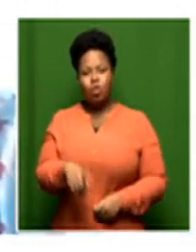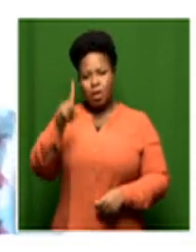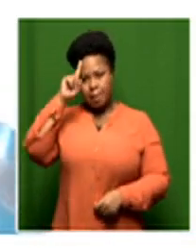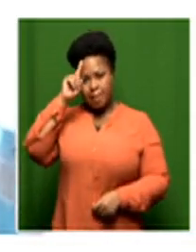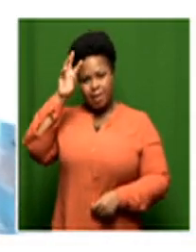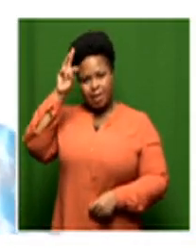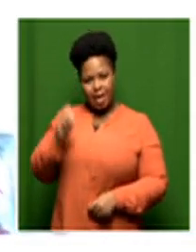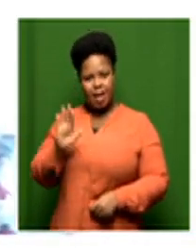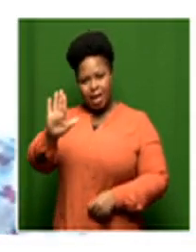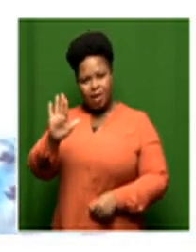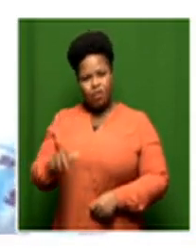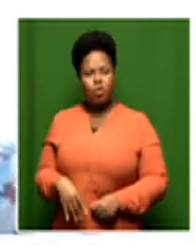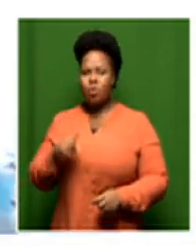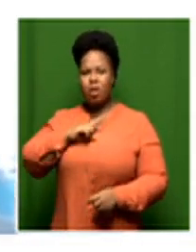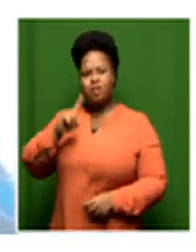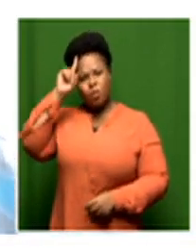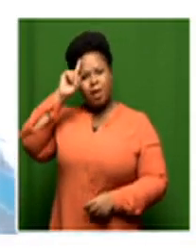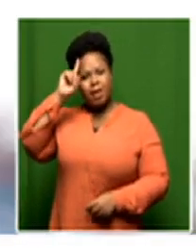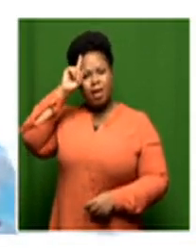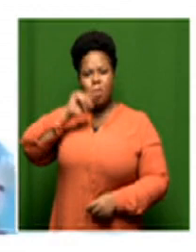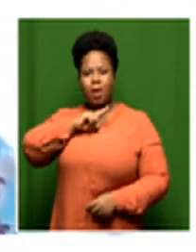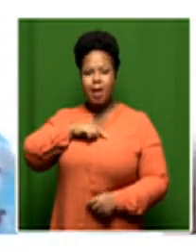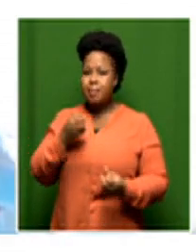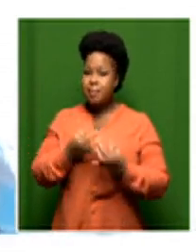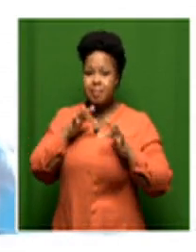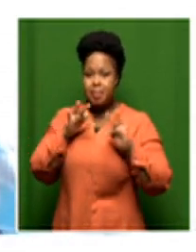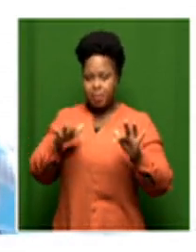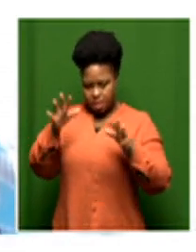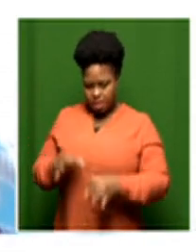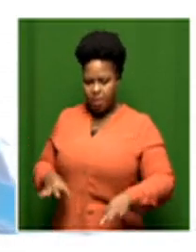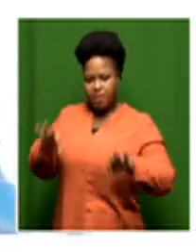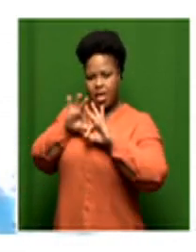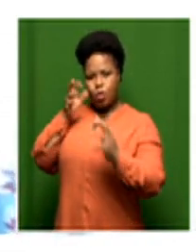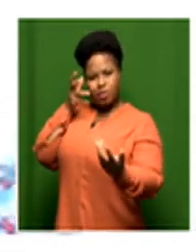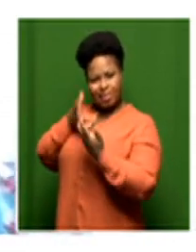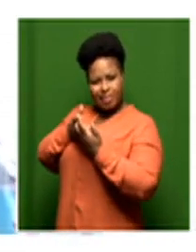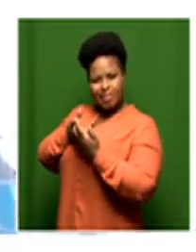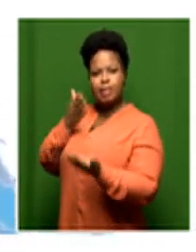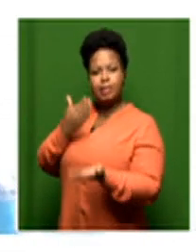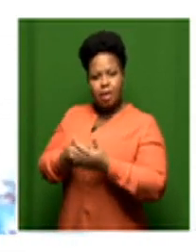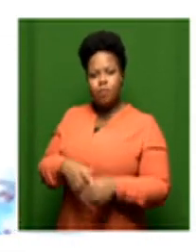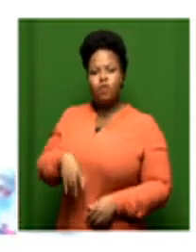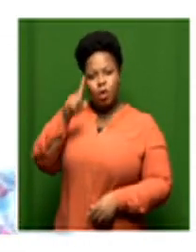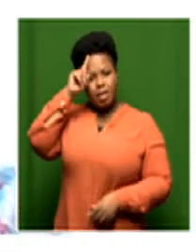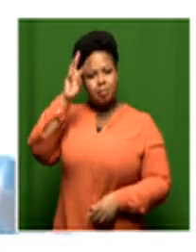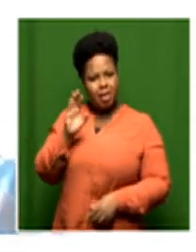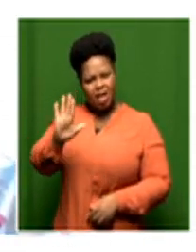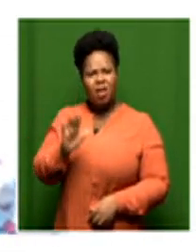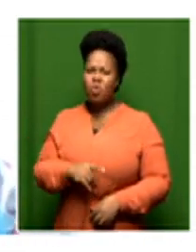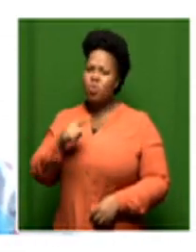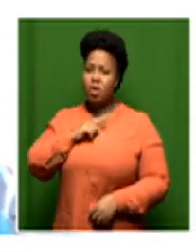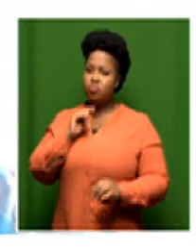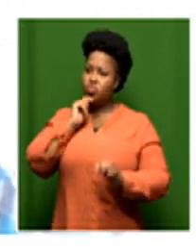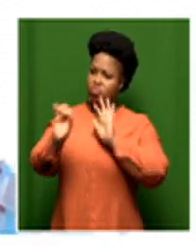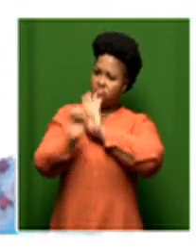City, meaning that many people embraces the values of Nelson Mandela and they identify. Remember